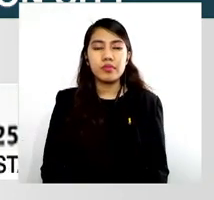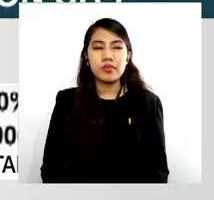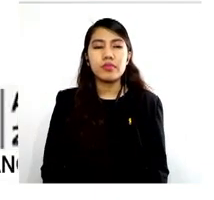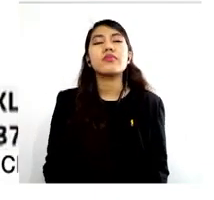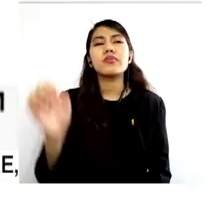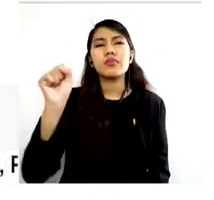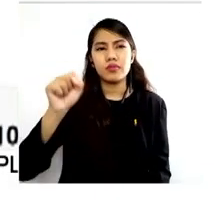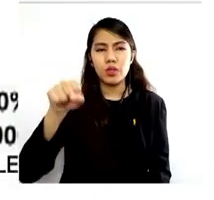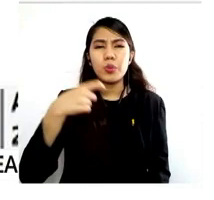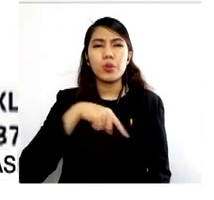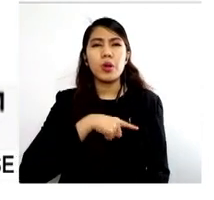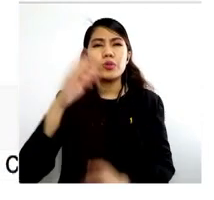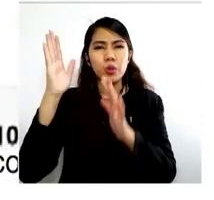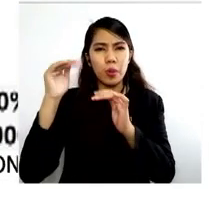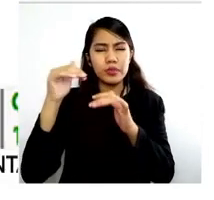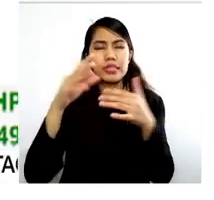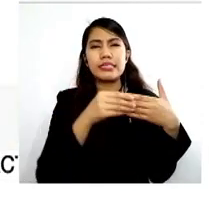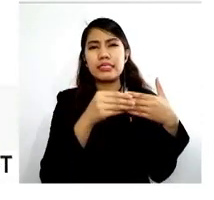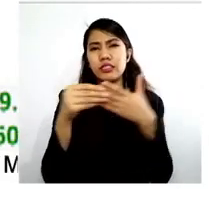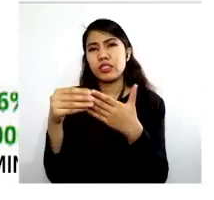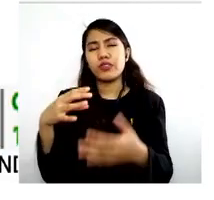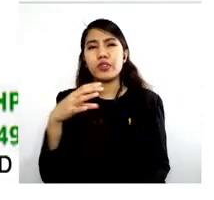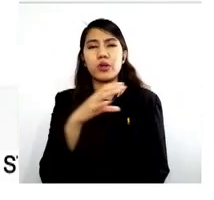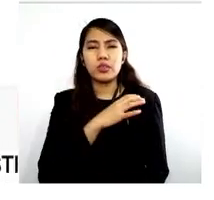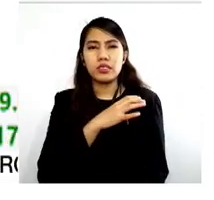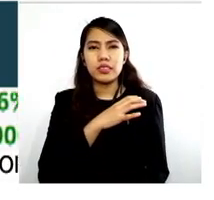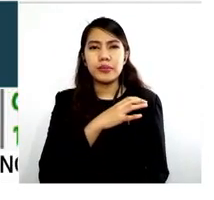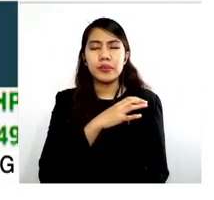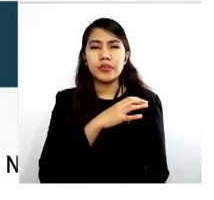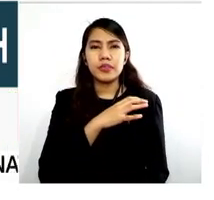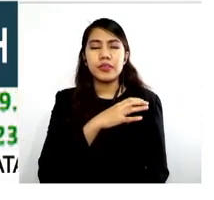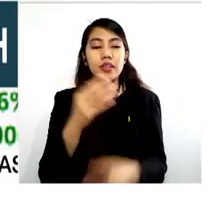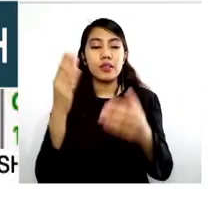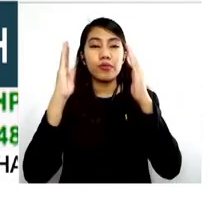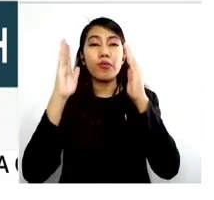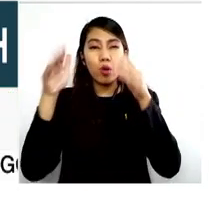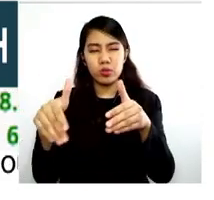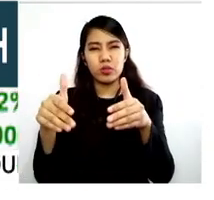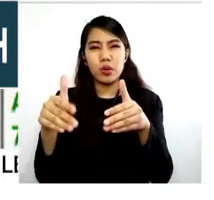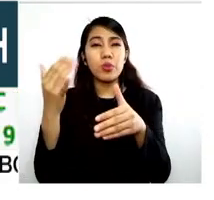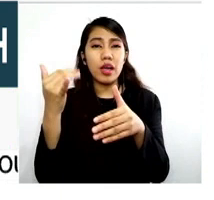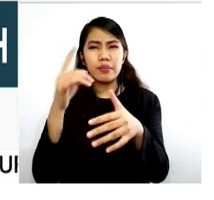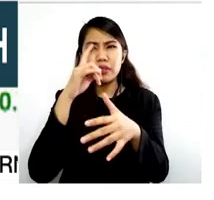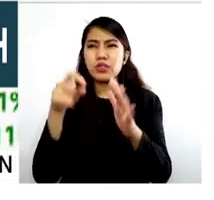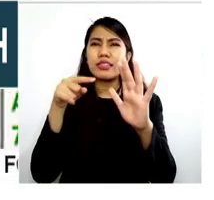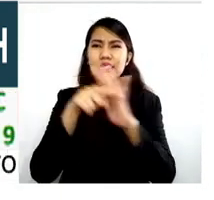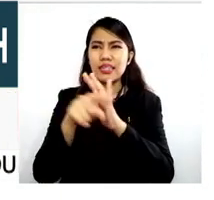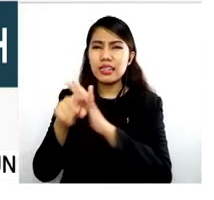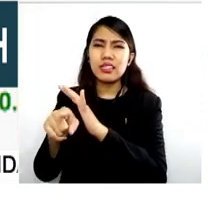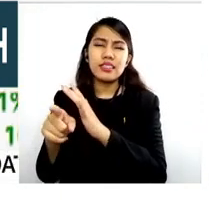we hope that the leadership will also give priority to this, no? Because one killing is one killing too many, no?